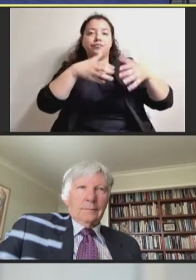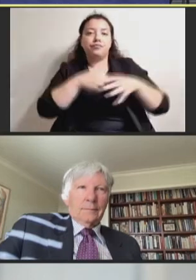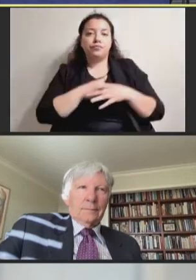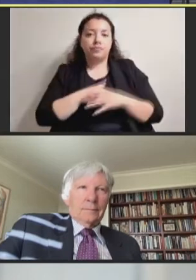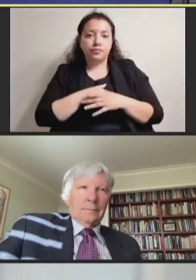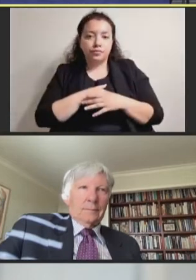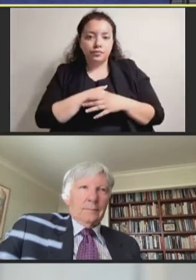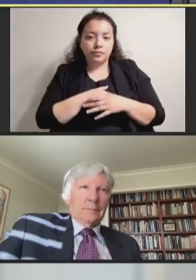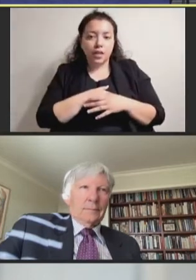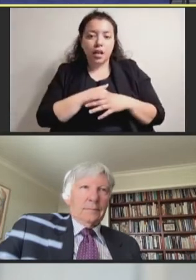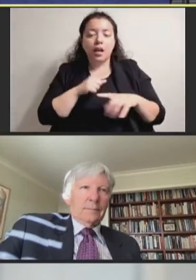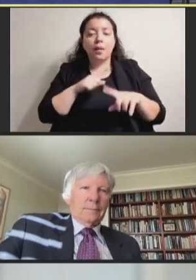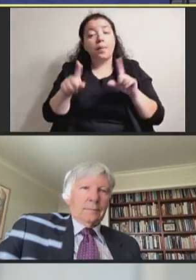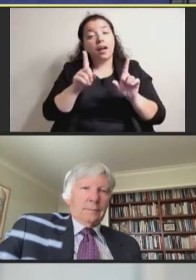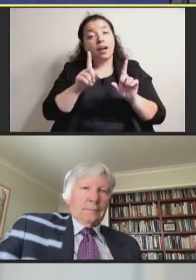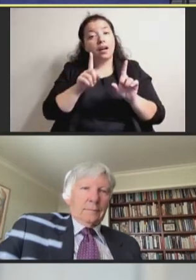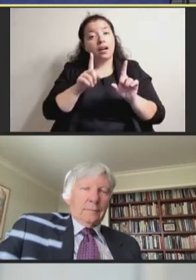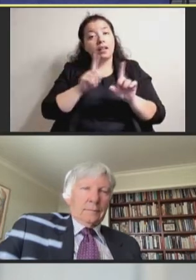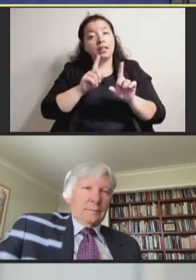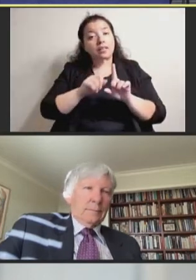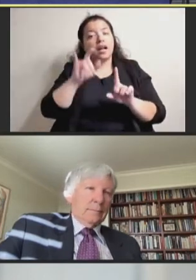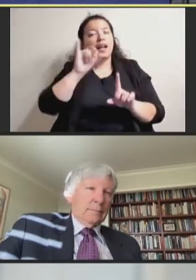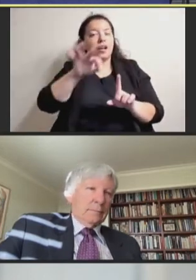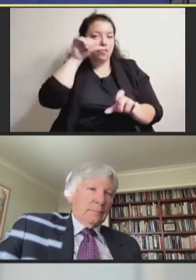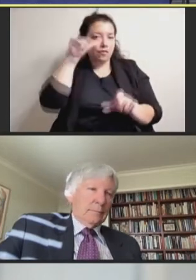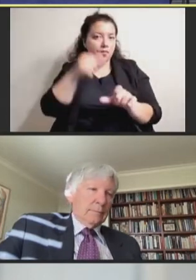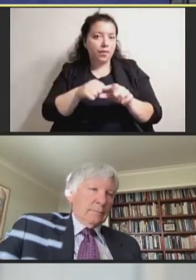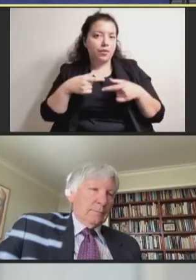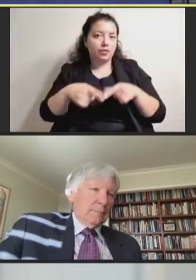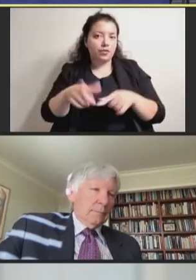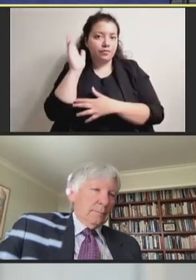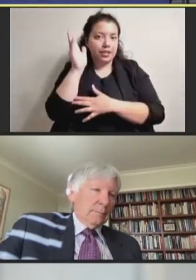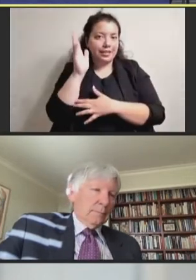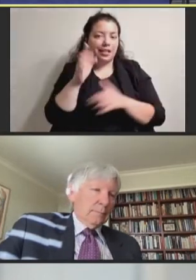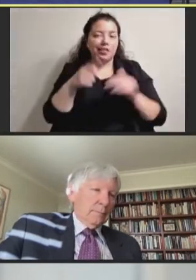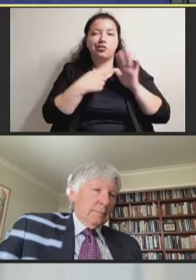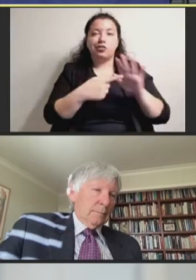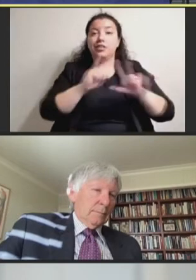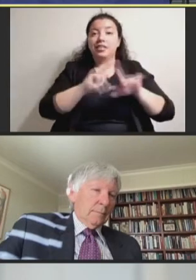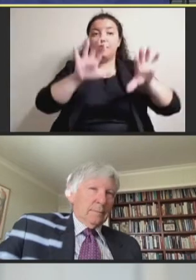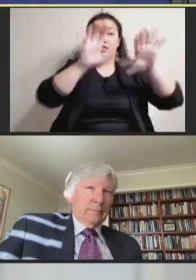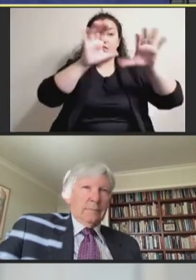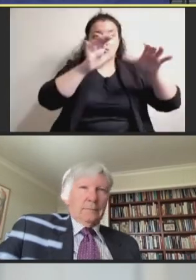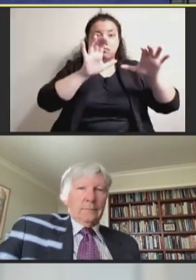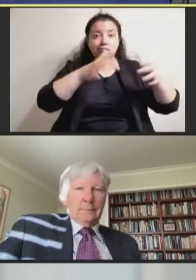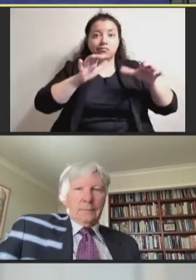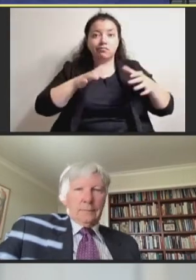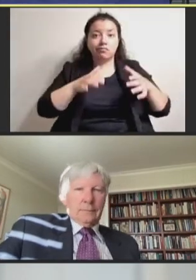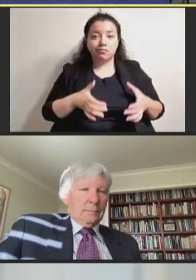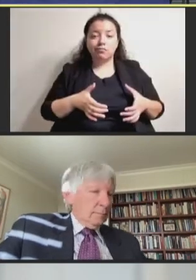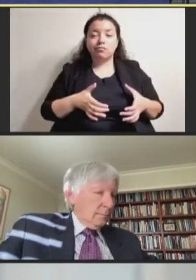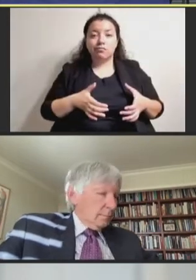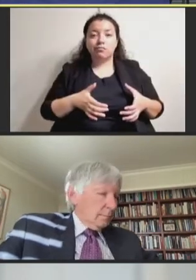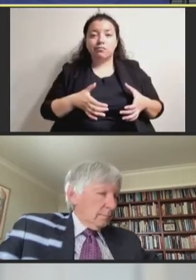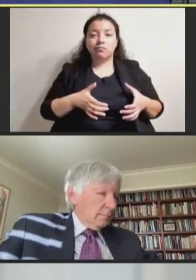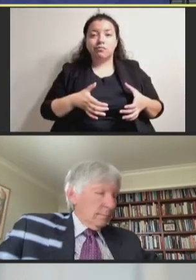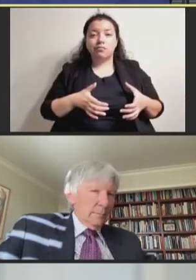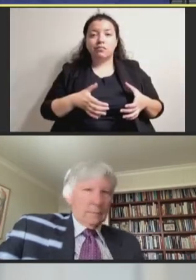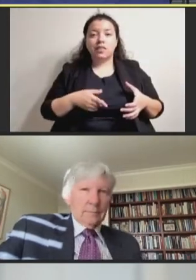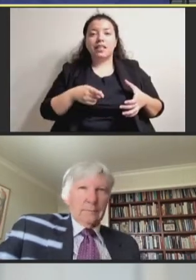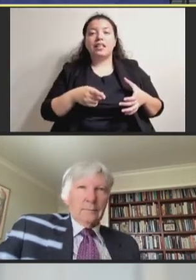is if you remember when I was presenting the different cohorts, the interval at the bottom